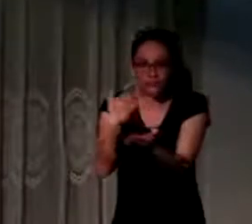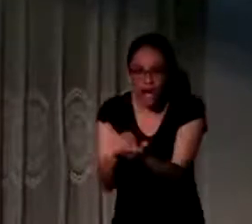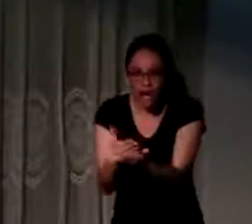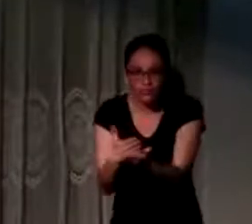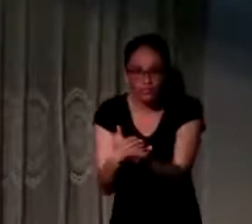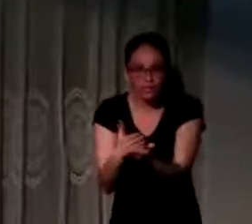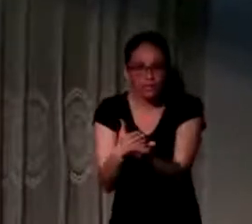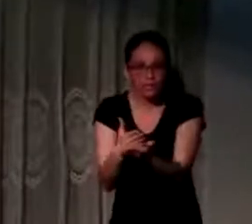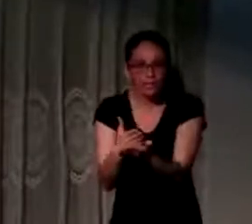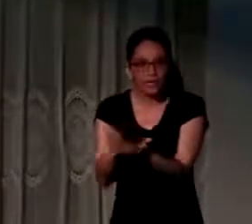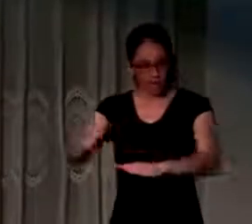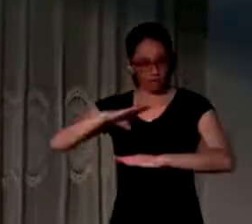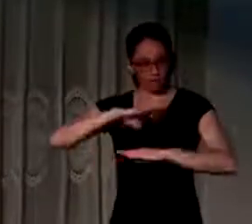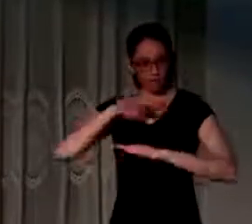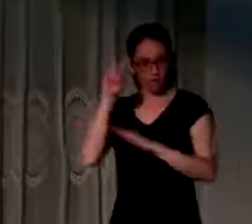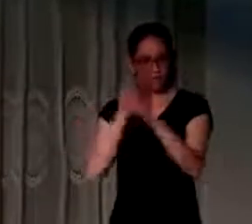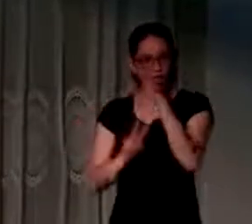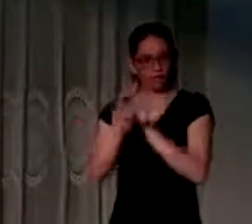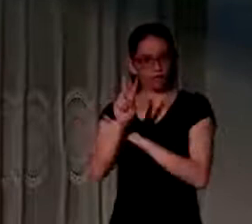of Psalm 22.